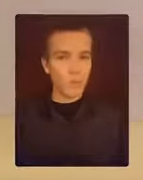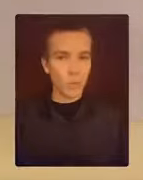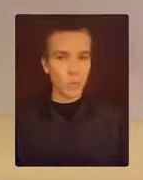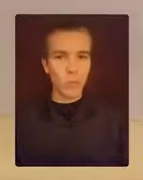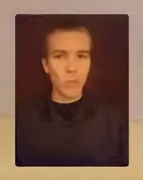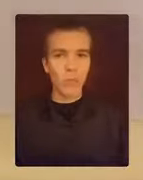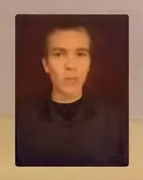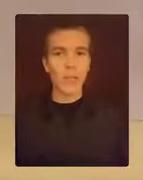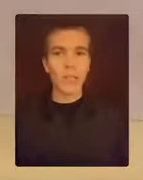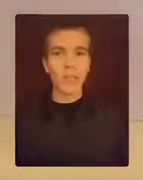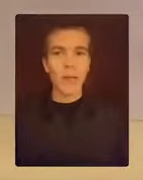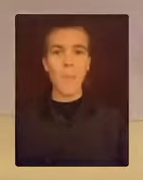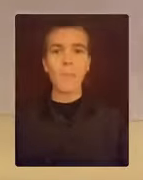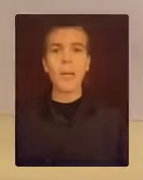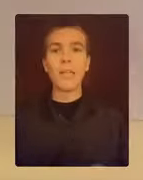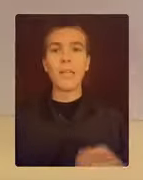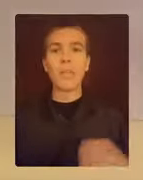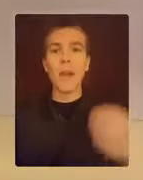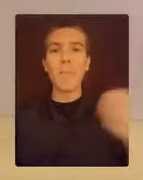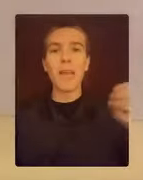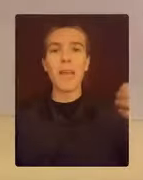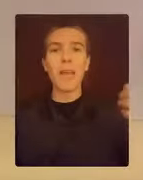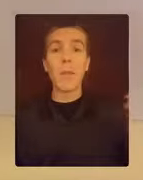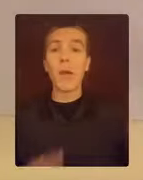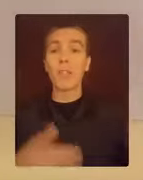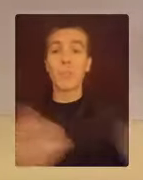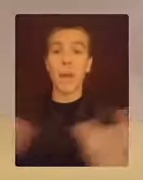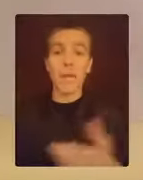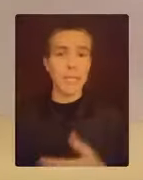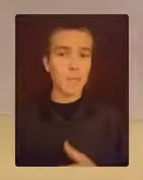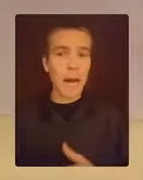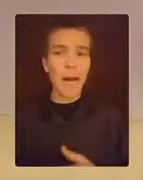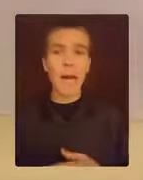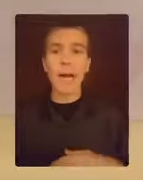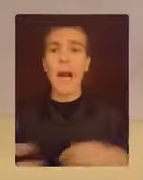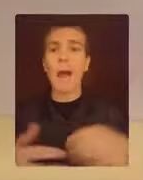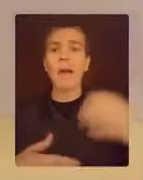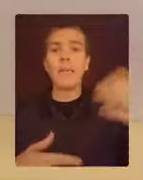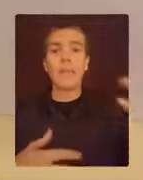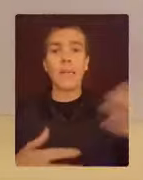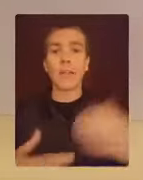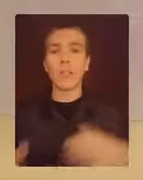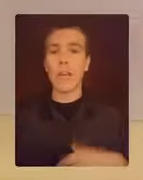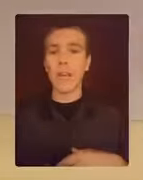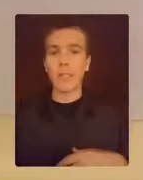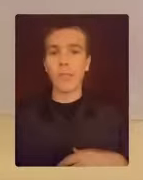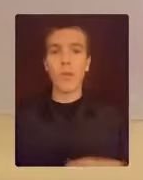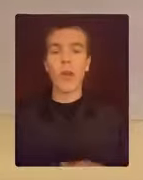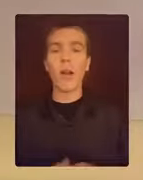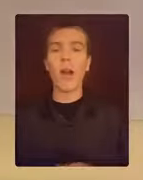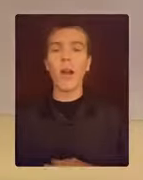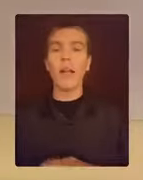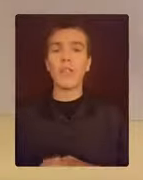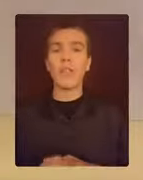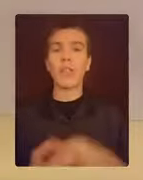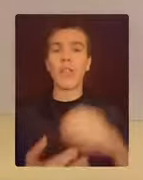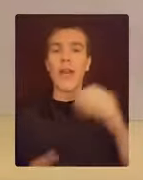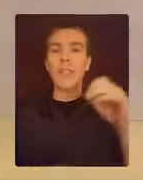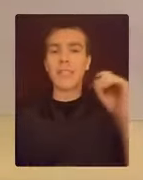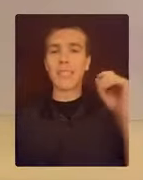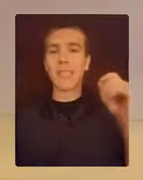interacted with this woman in my dreams, but she may be a person passing by. I might see her standing somewhere. It's